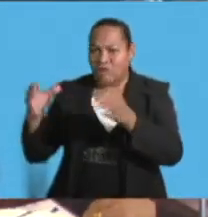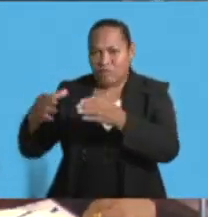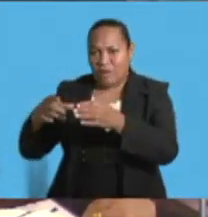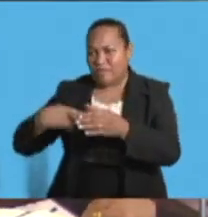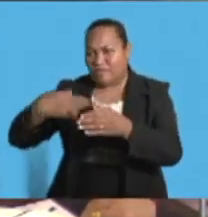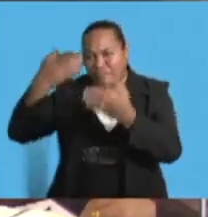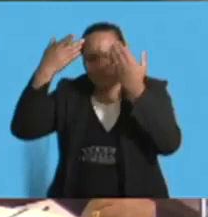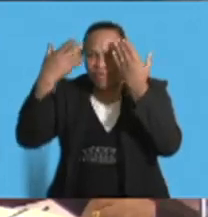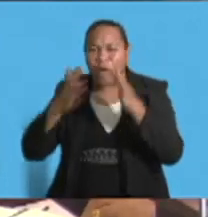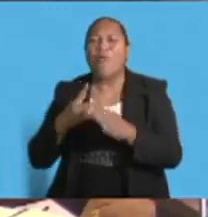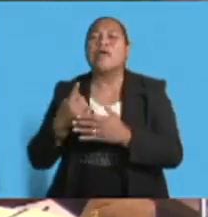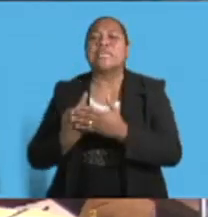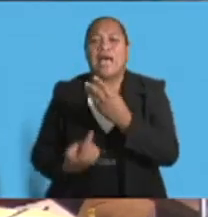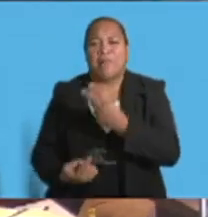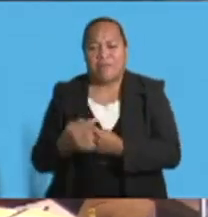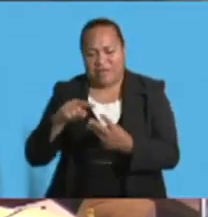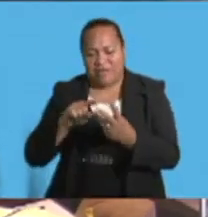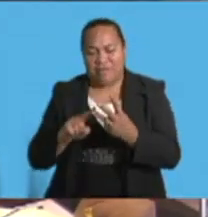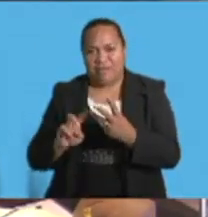know what's happening.